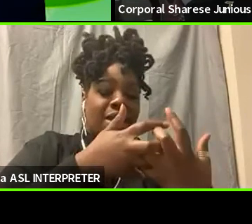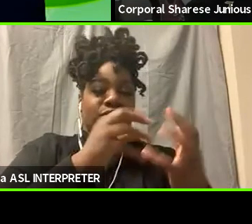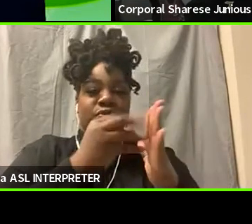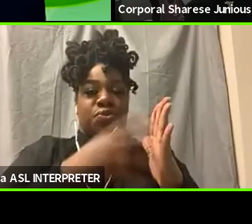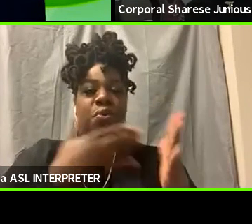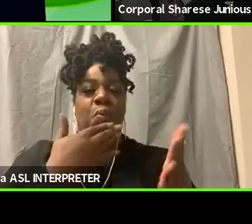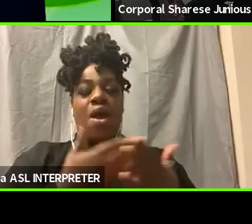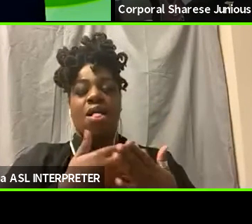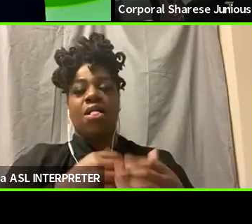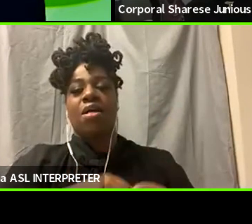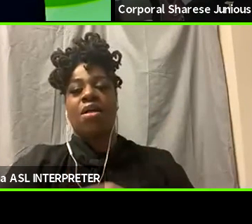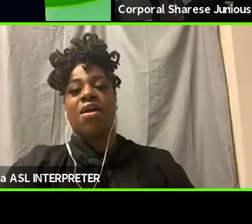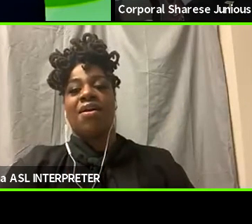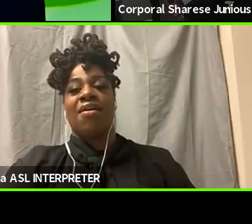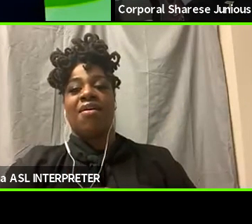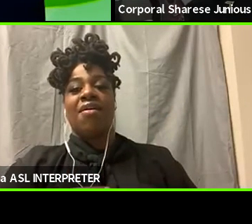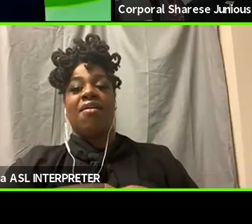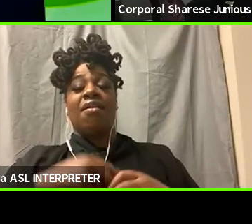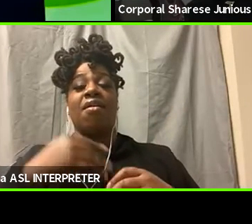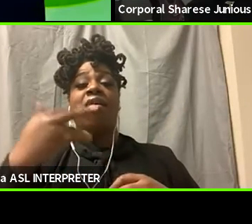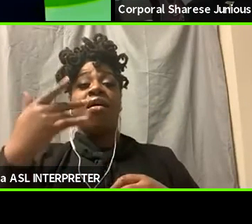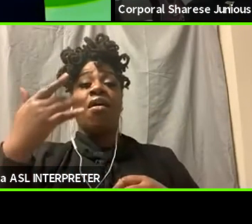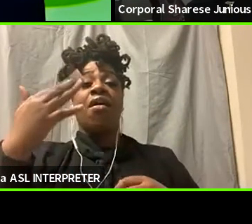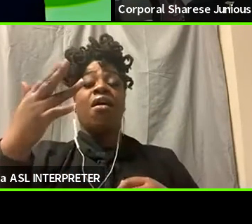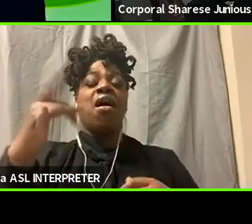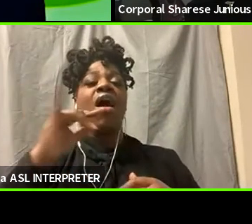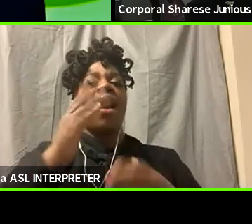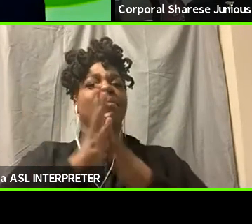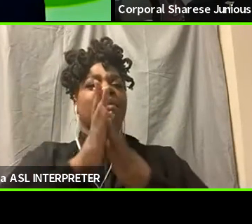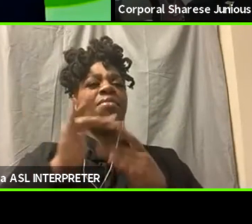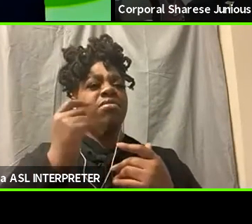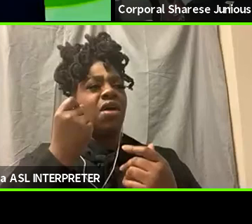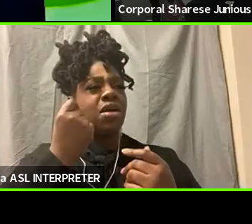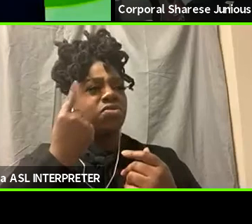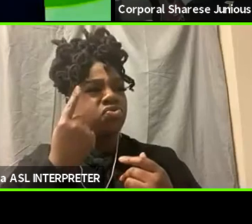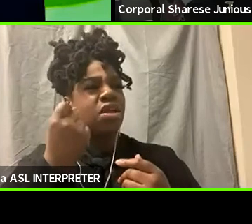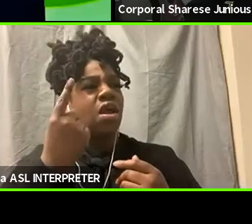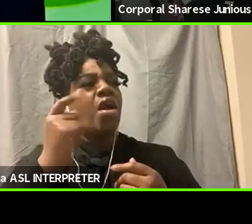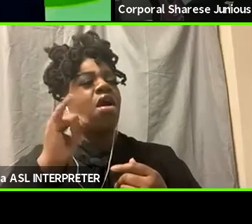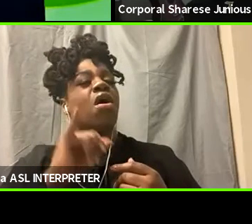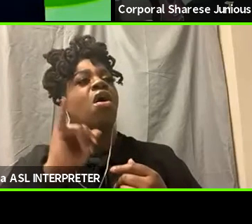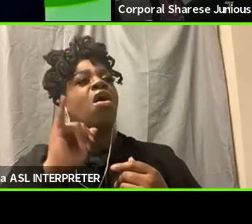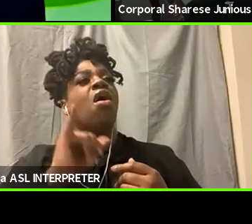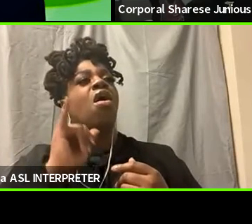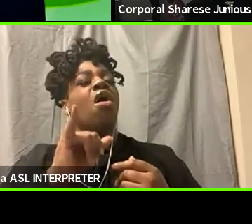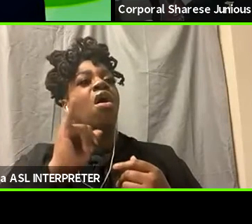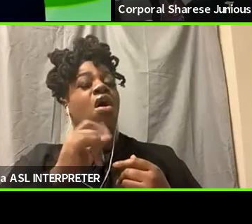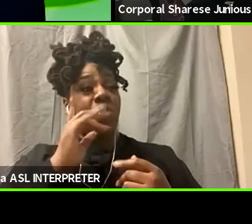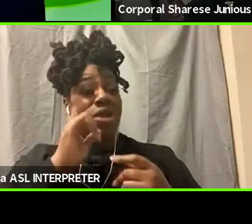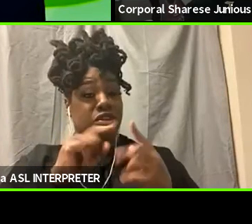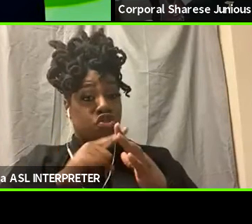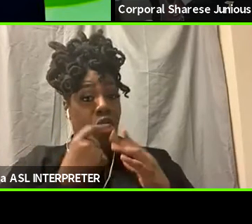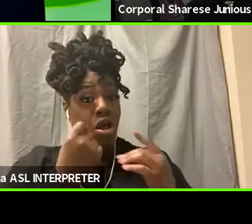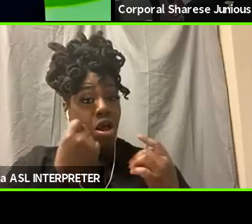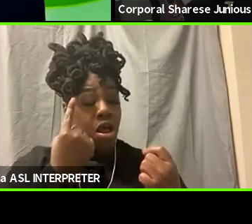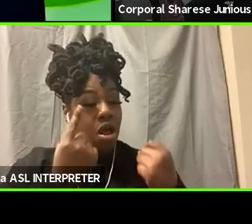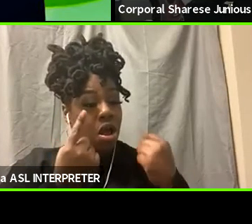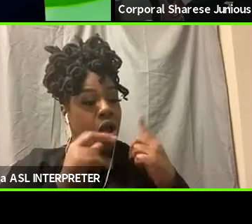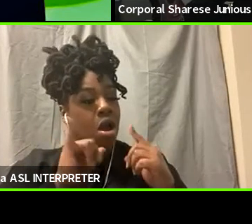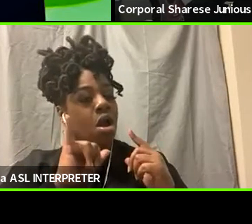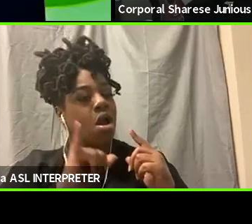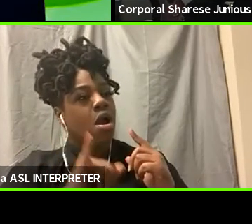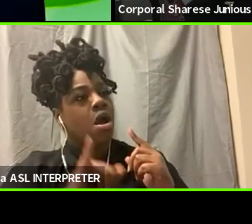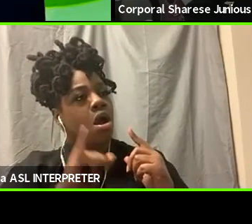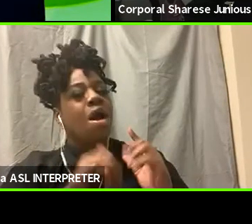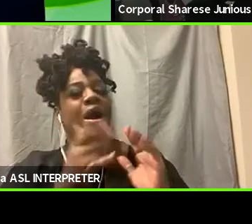this more, and particularly some of my own behaviors, I got a lot more effective in my mental health work because I was able